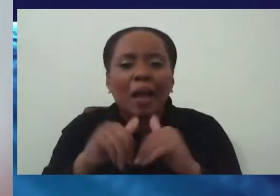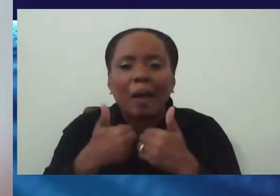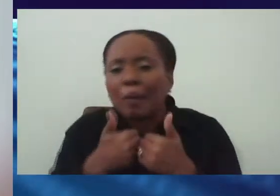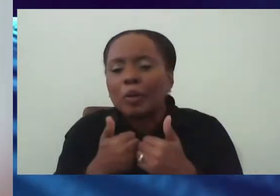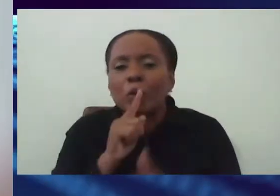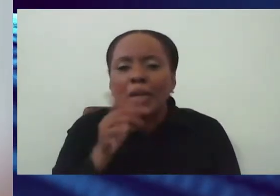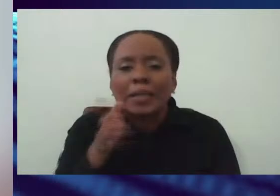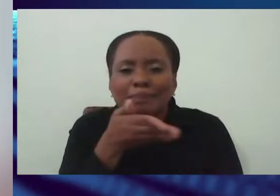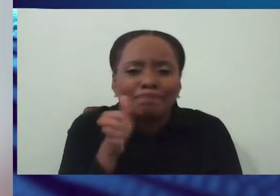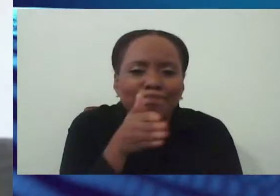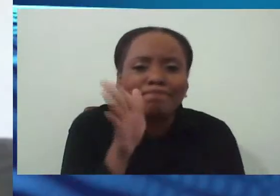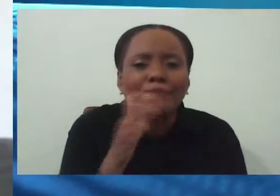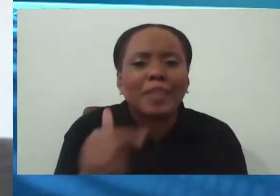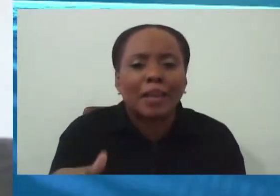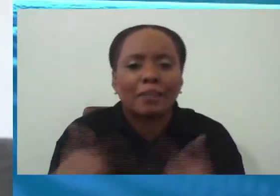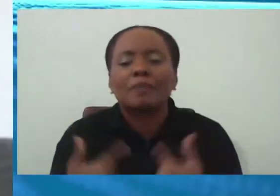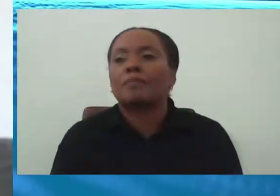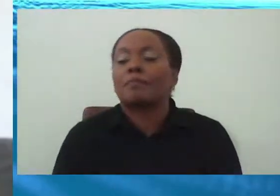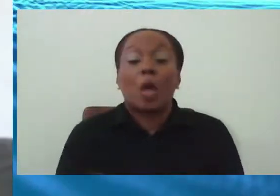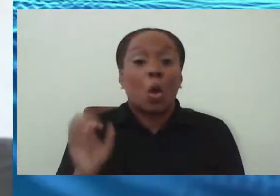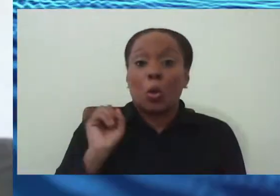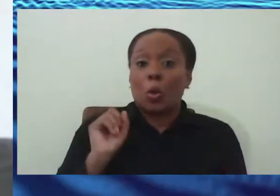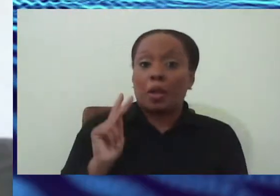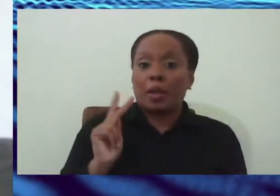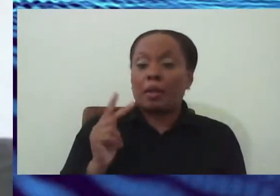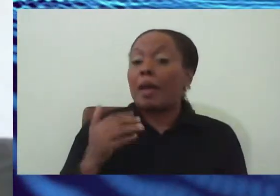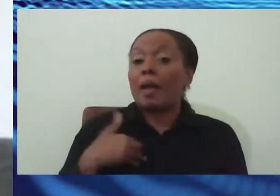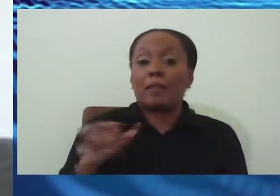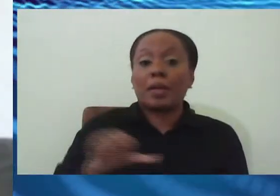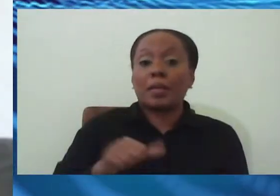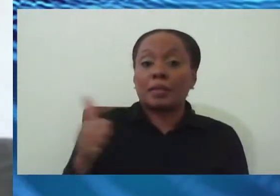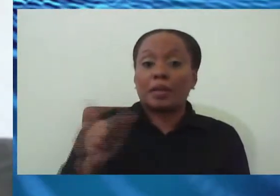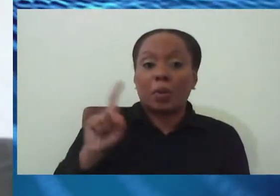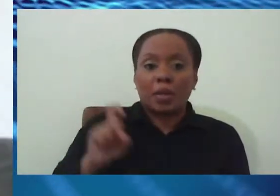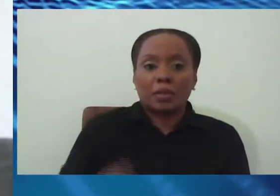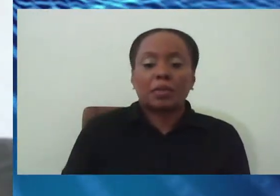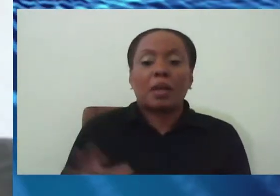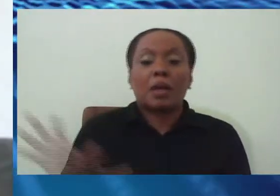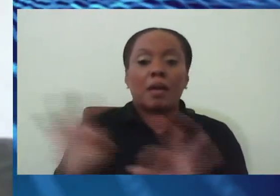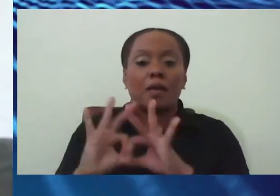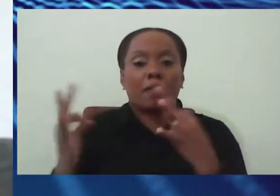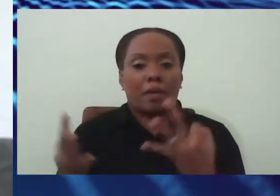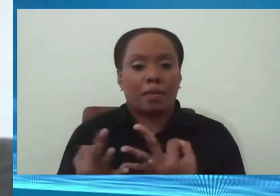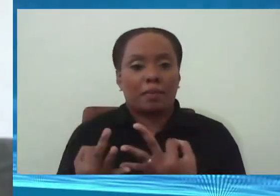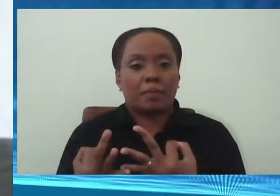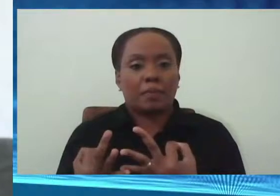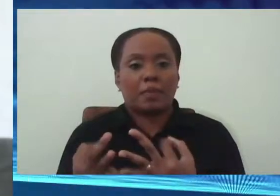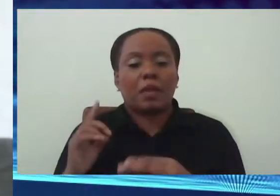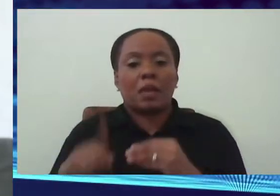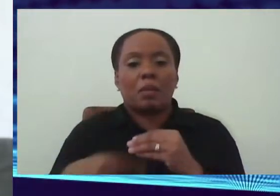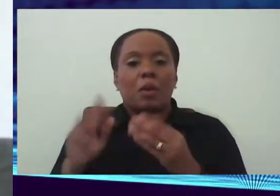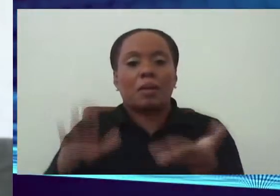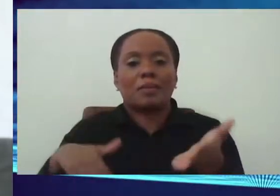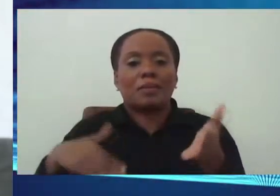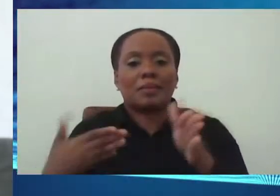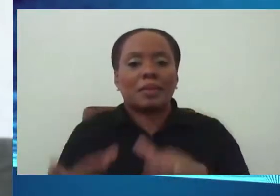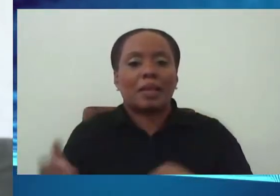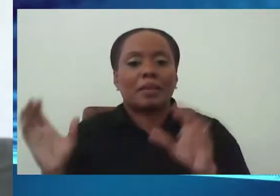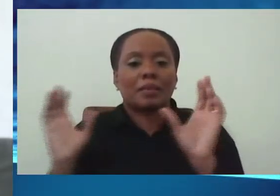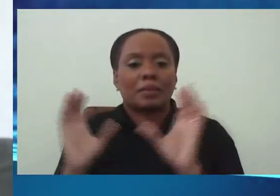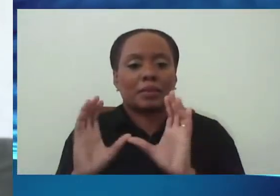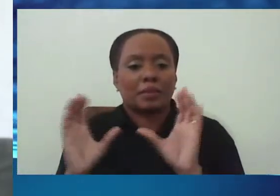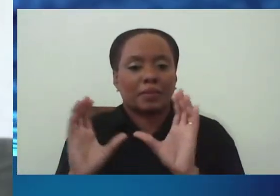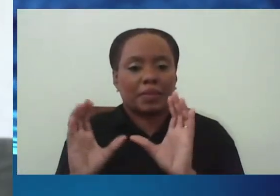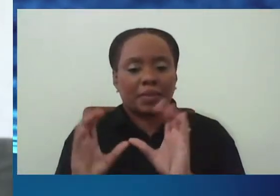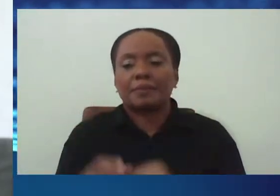you. Here's one that a family experienced with respect to getting a death certificate.